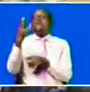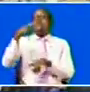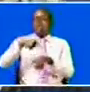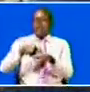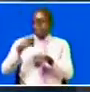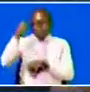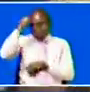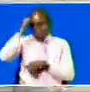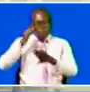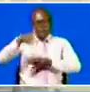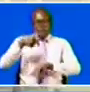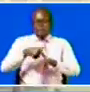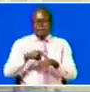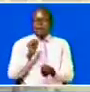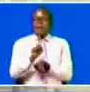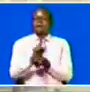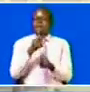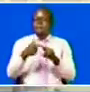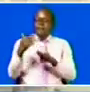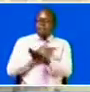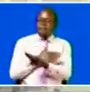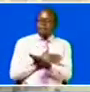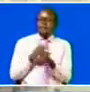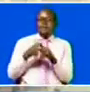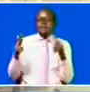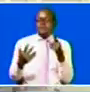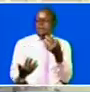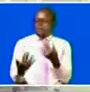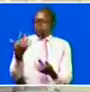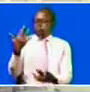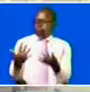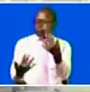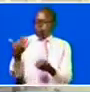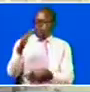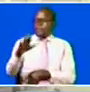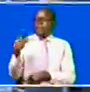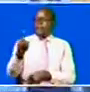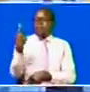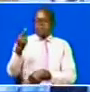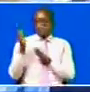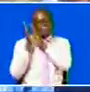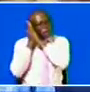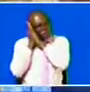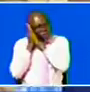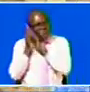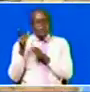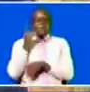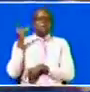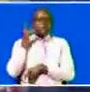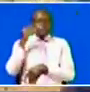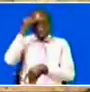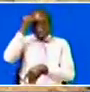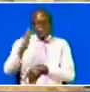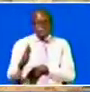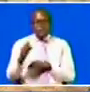sometime after 11 a.m., but that was before smoke started billowing from their only dormitory. Teachers and students being